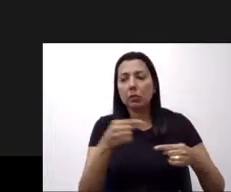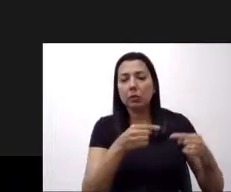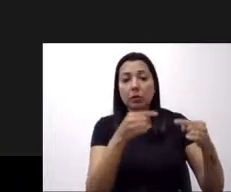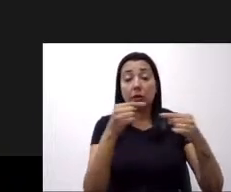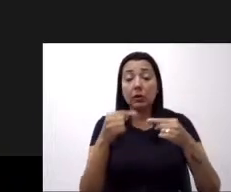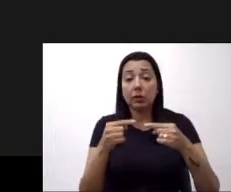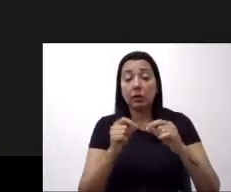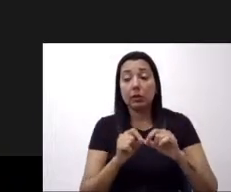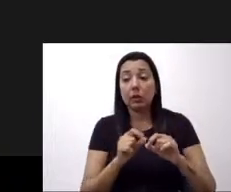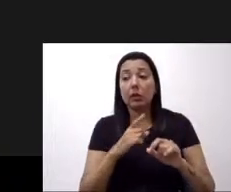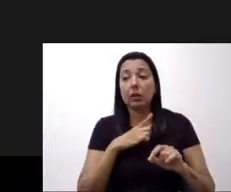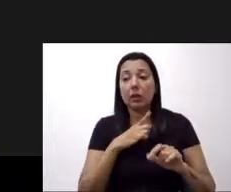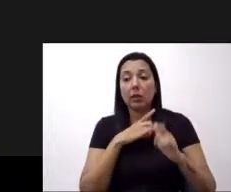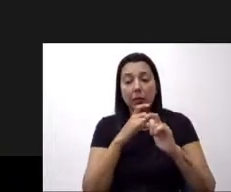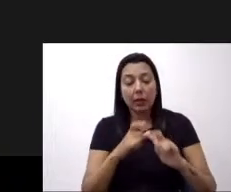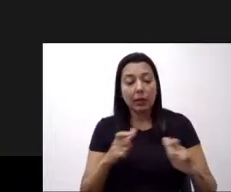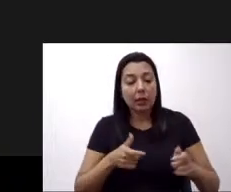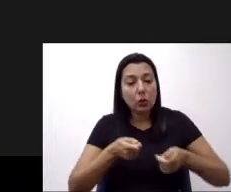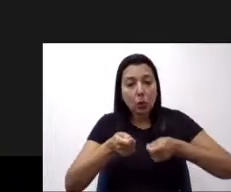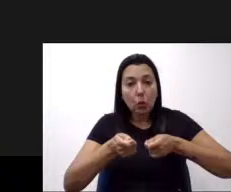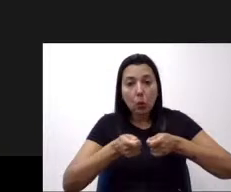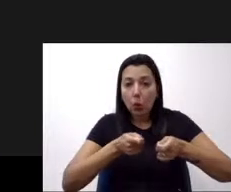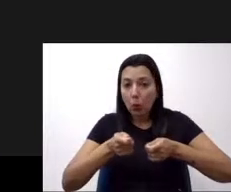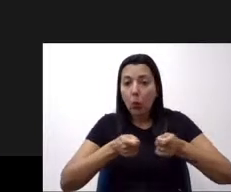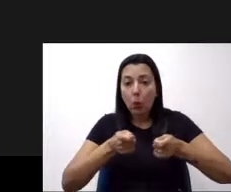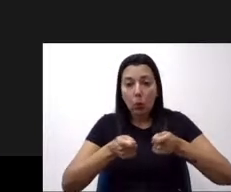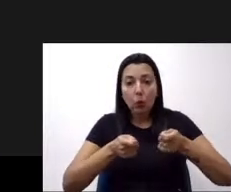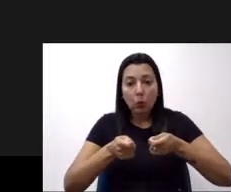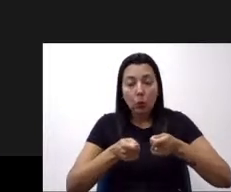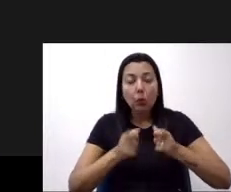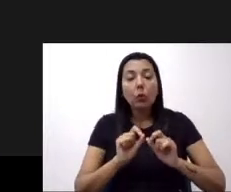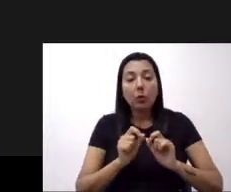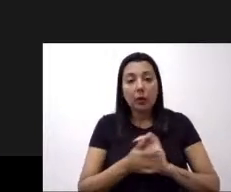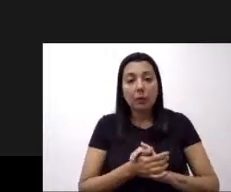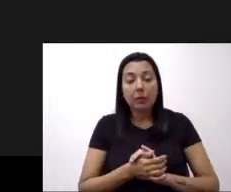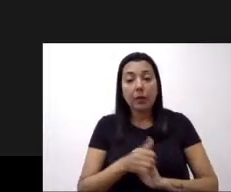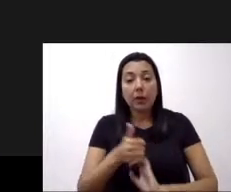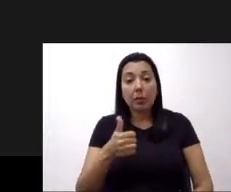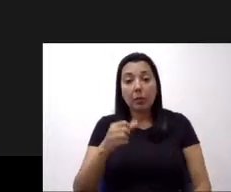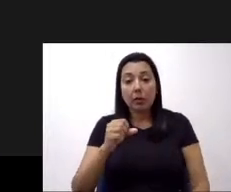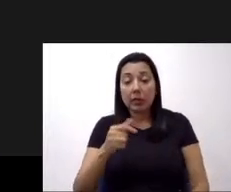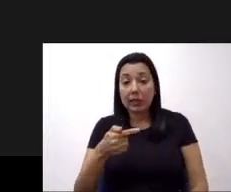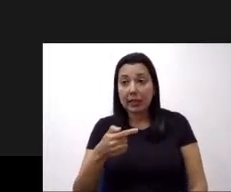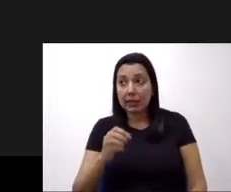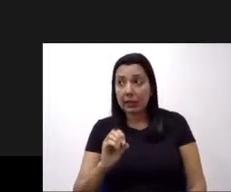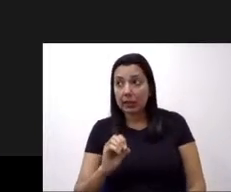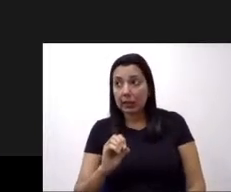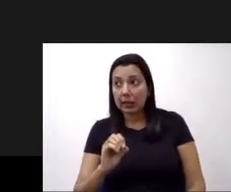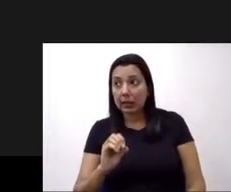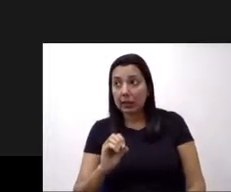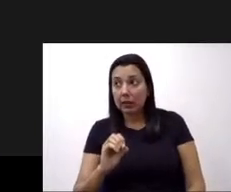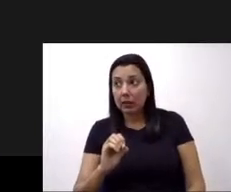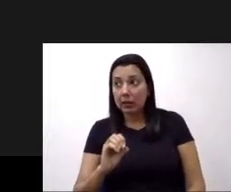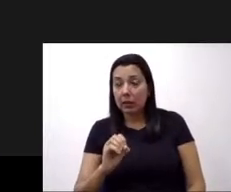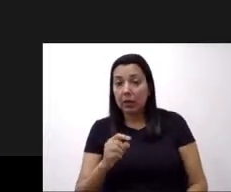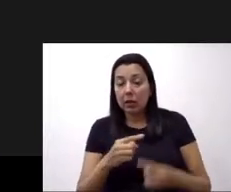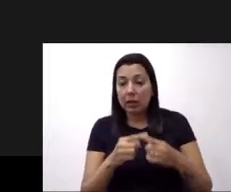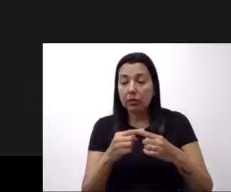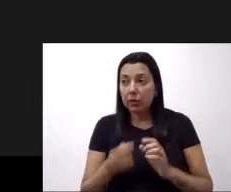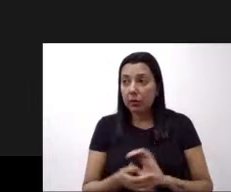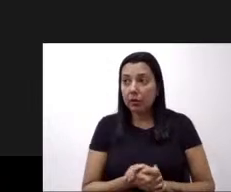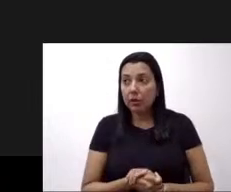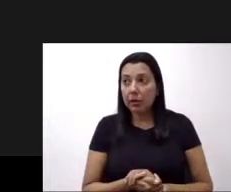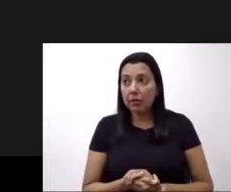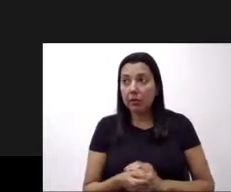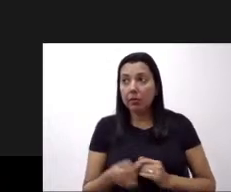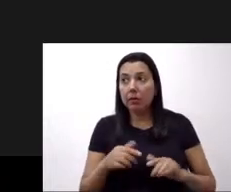domination since 1970 about what we can call a focus on understanding the policy